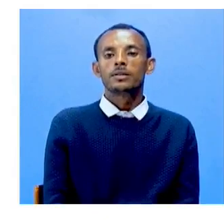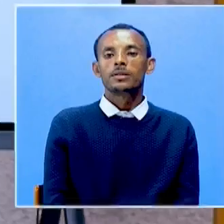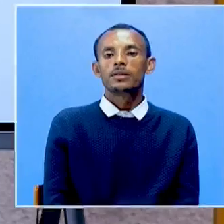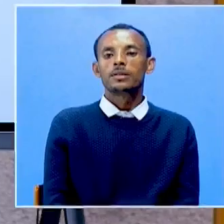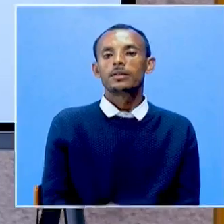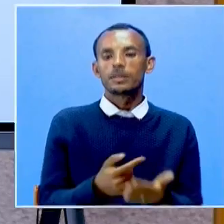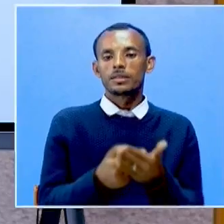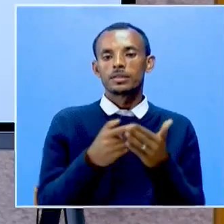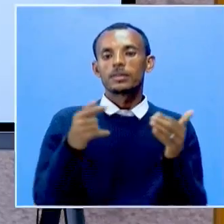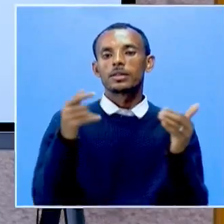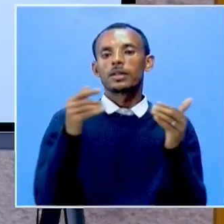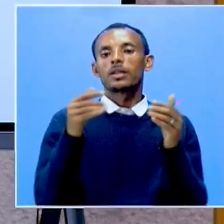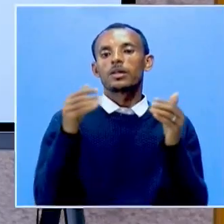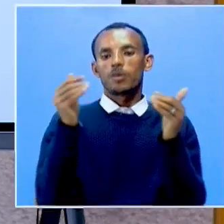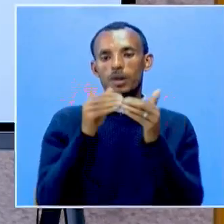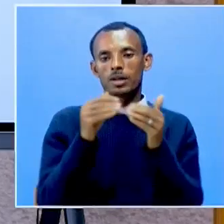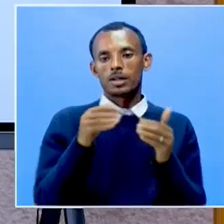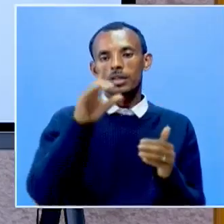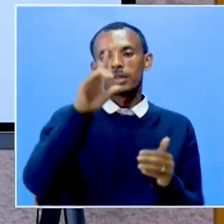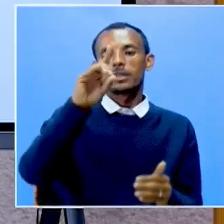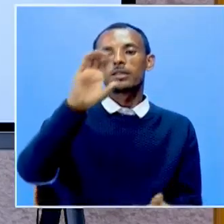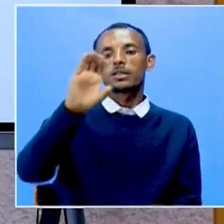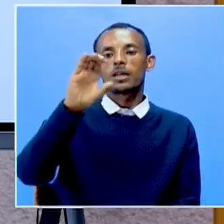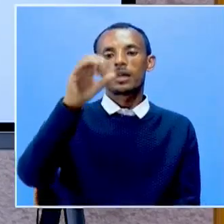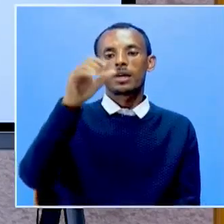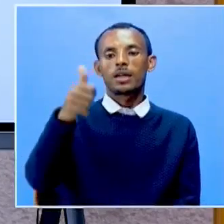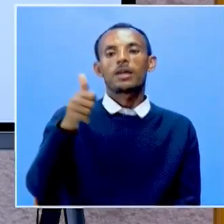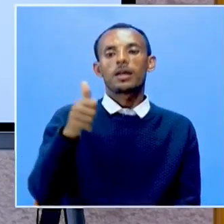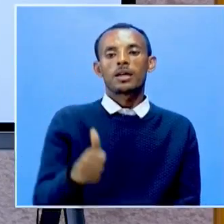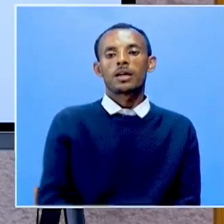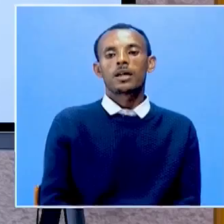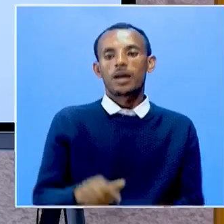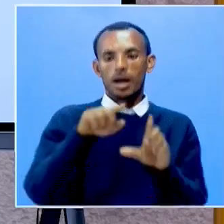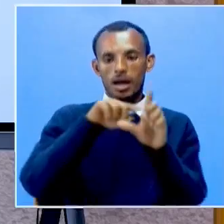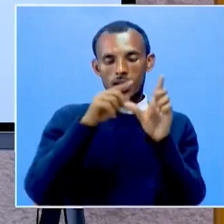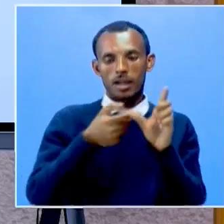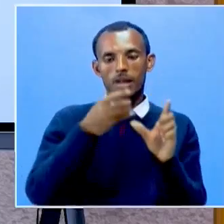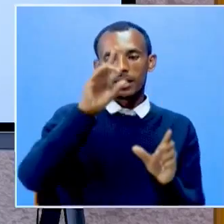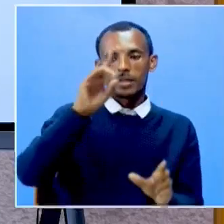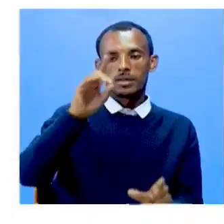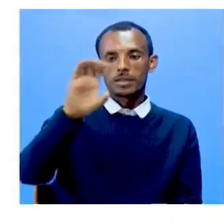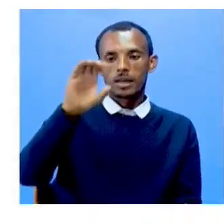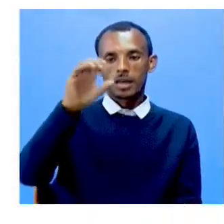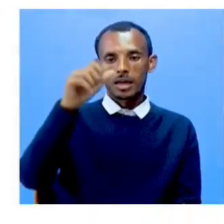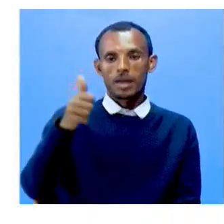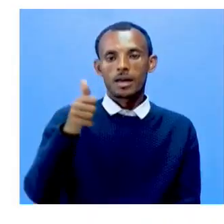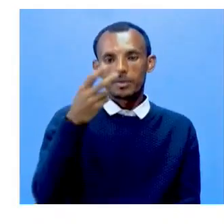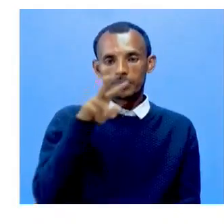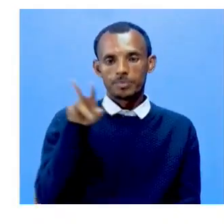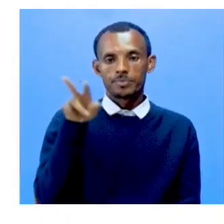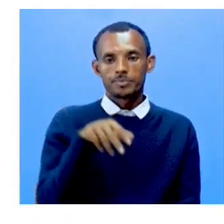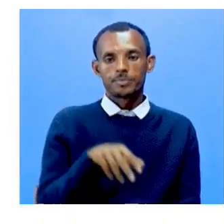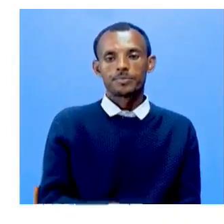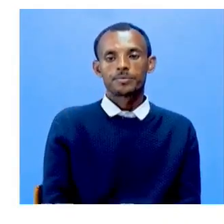This angle is congruent to angle DCA. Angle DCA is this angle.